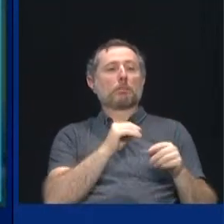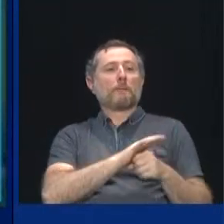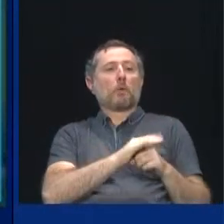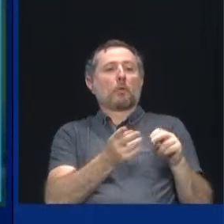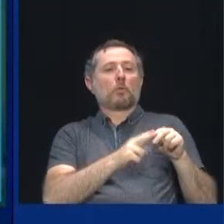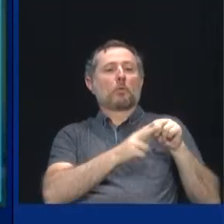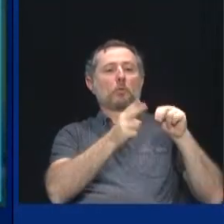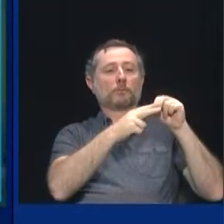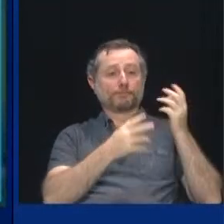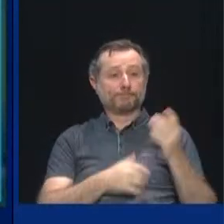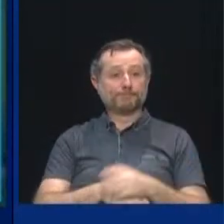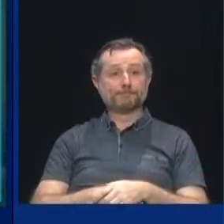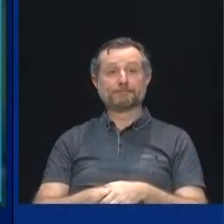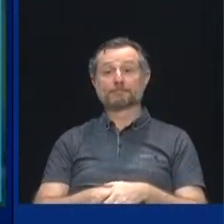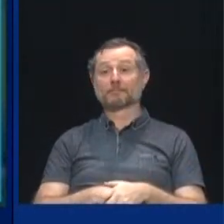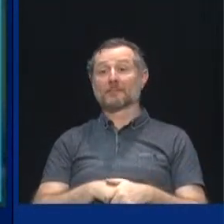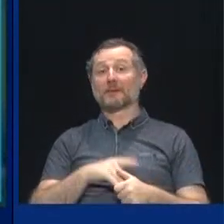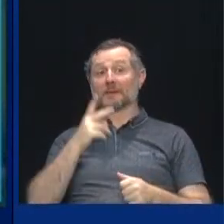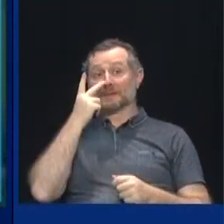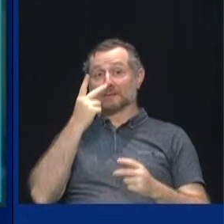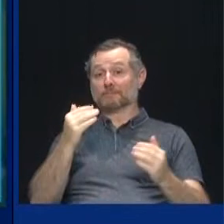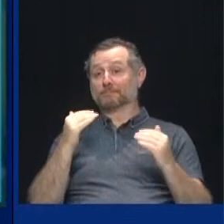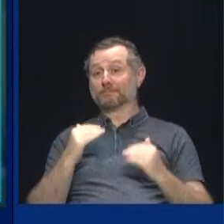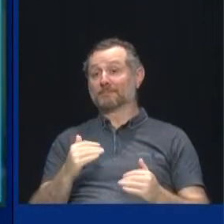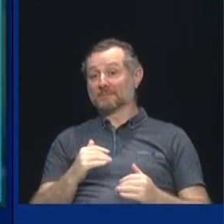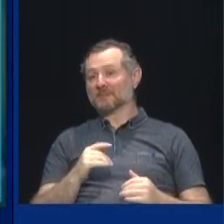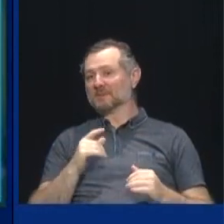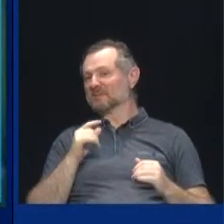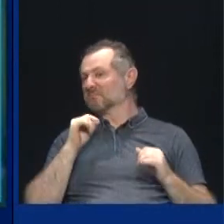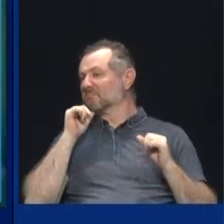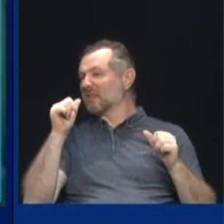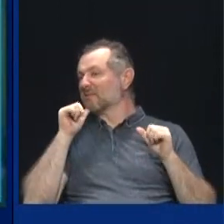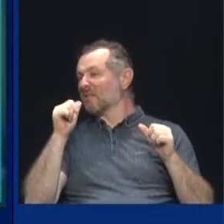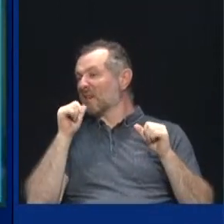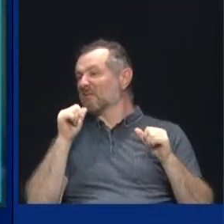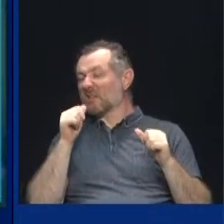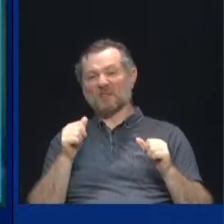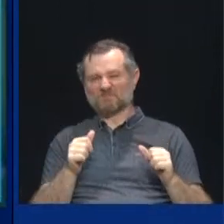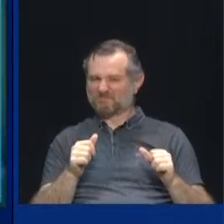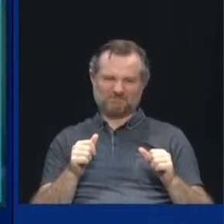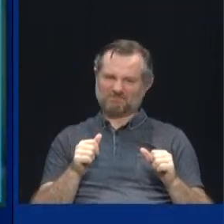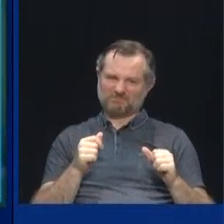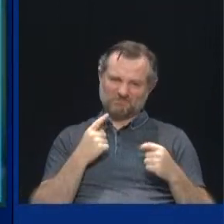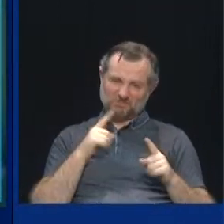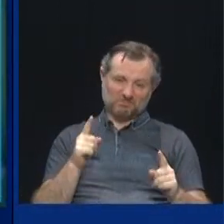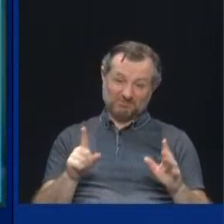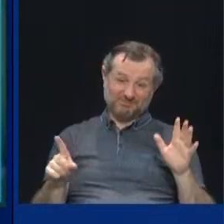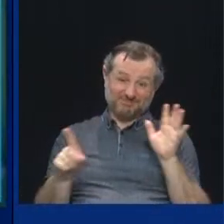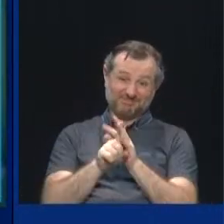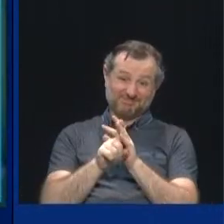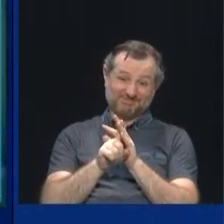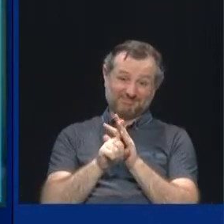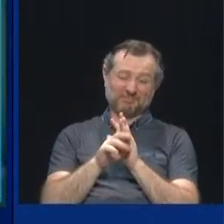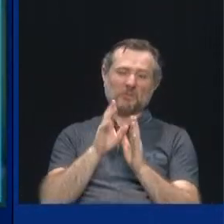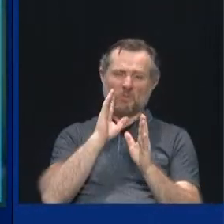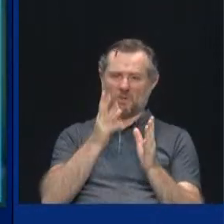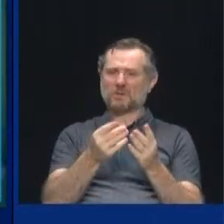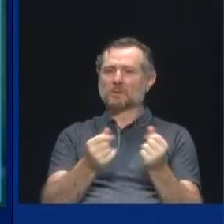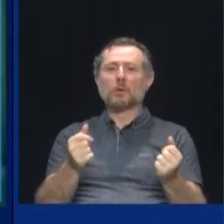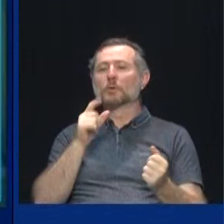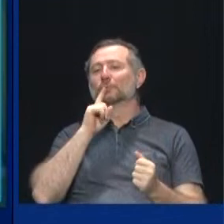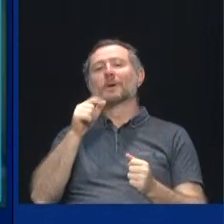denial. Oh, this is going to come and this is going to go and there's no real problem. This is all a